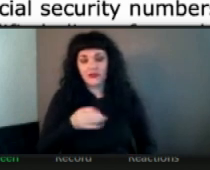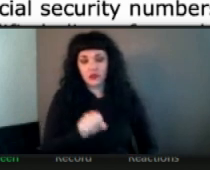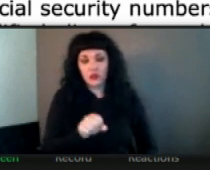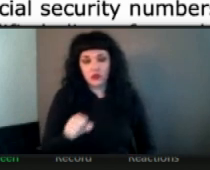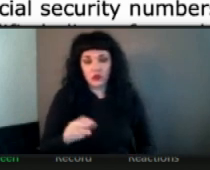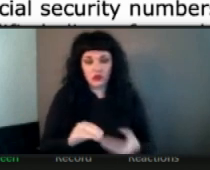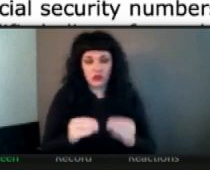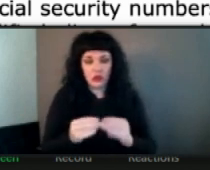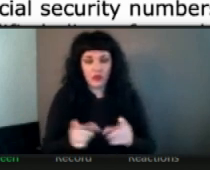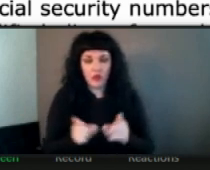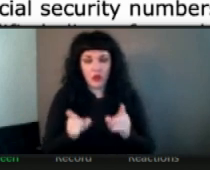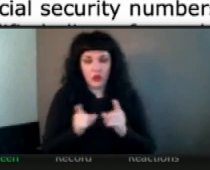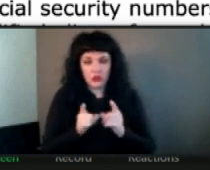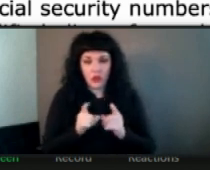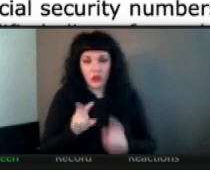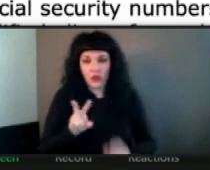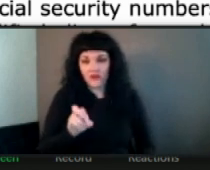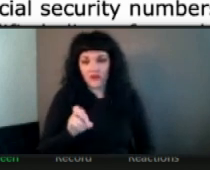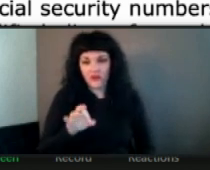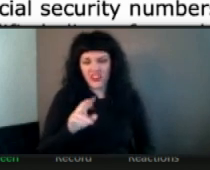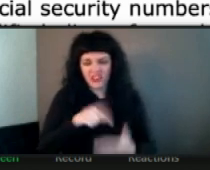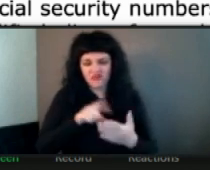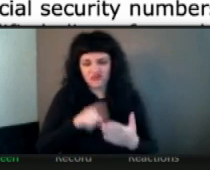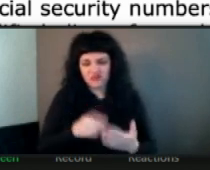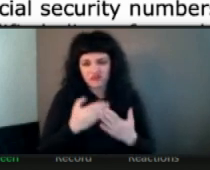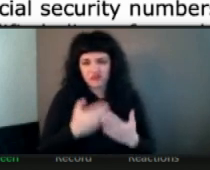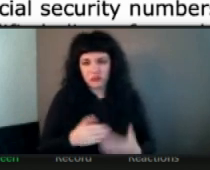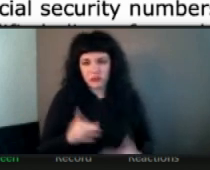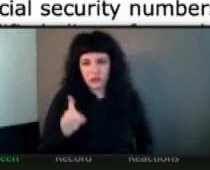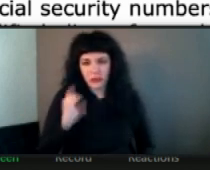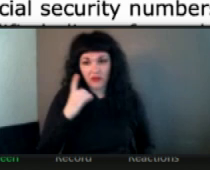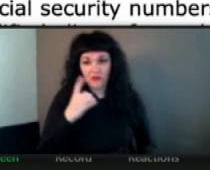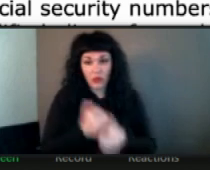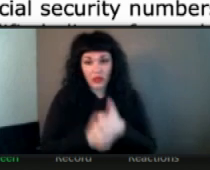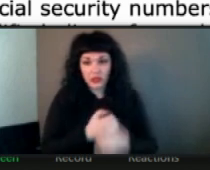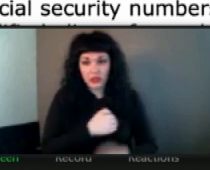for qualified aliens in each member of the household.